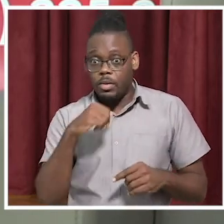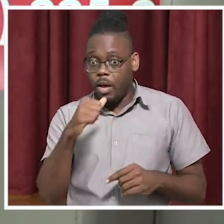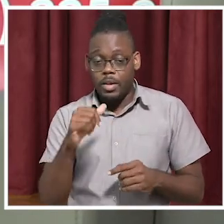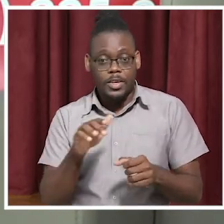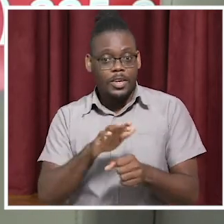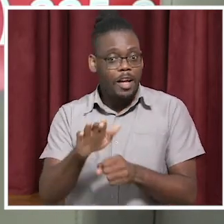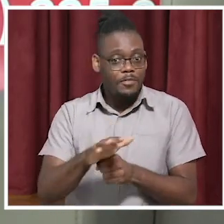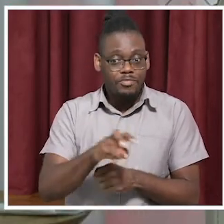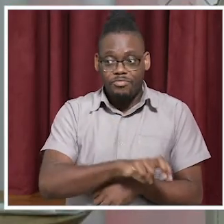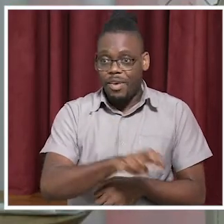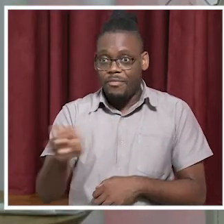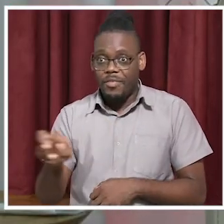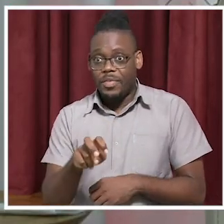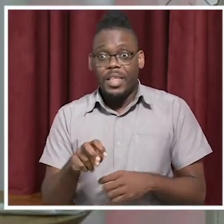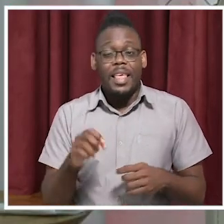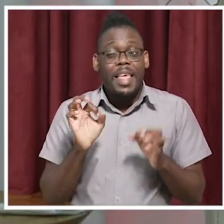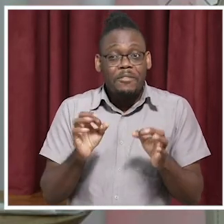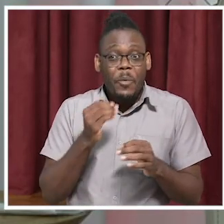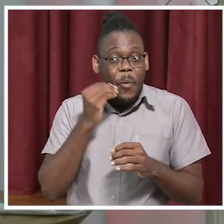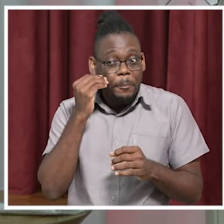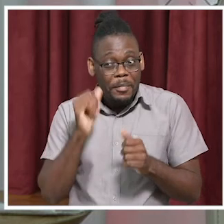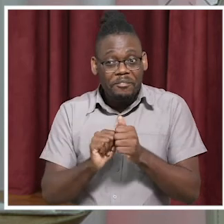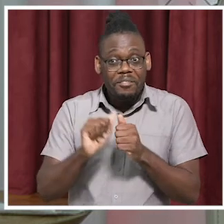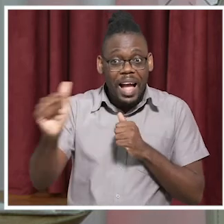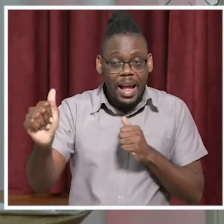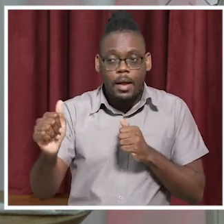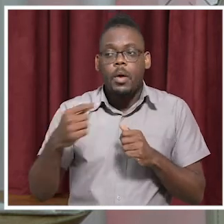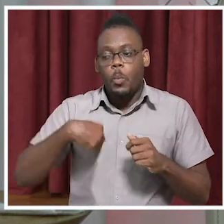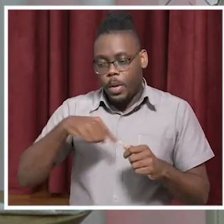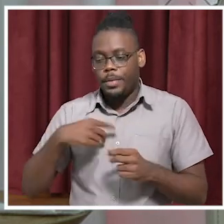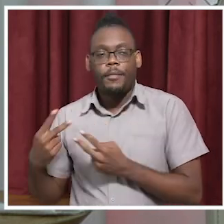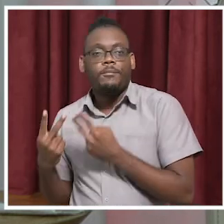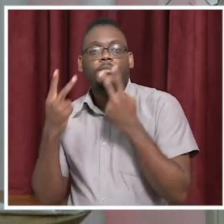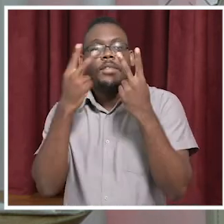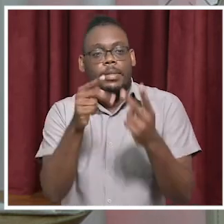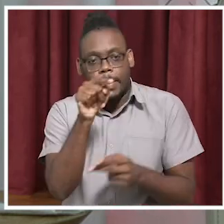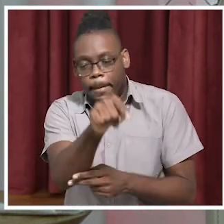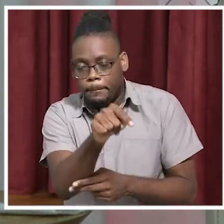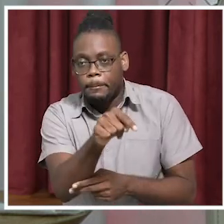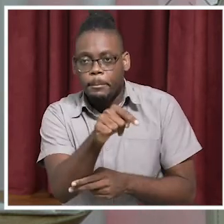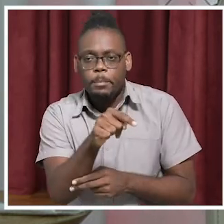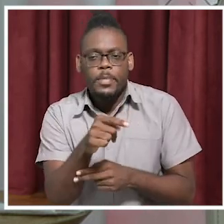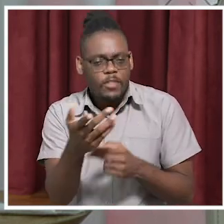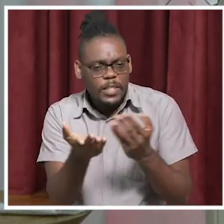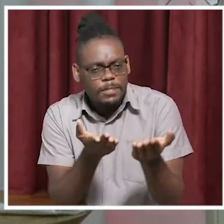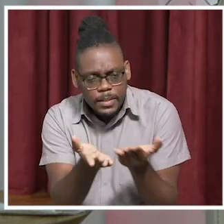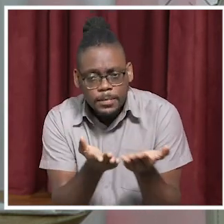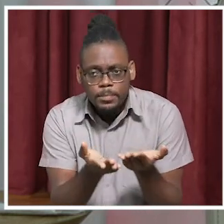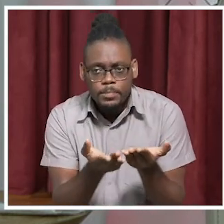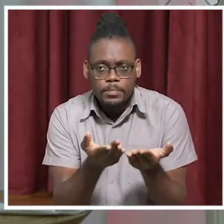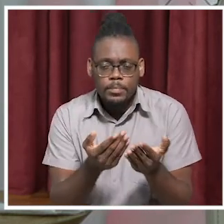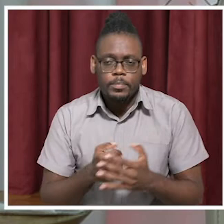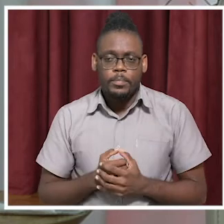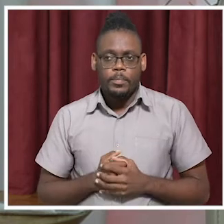people. Now, community development continuously has programs that people can access. Has that changed at all with the pandemic in terms of reaching the people